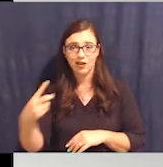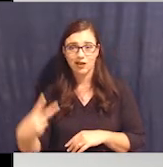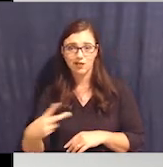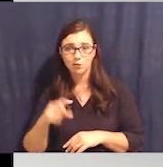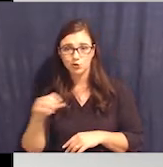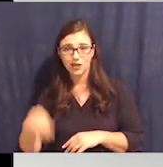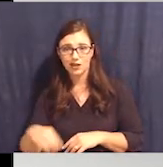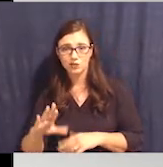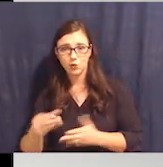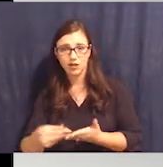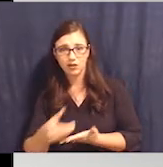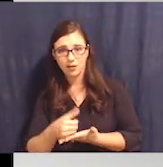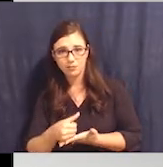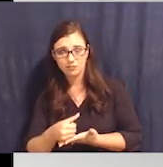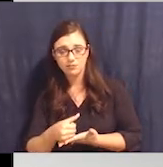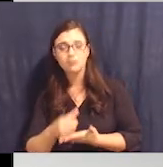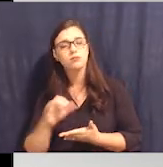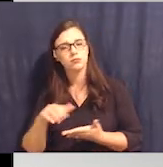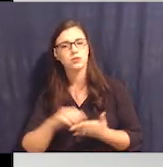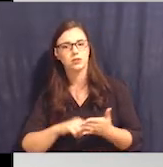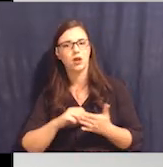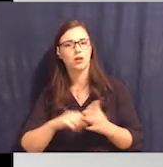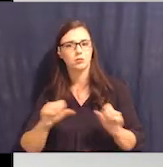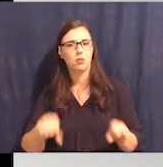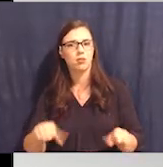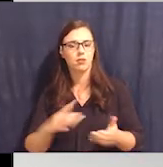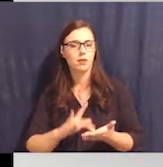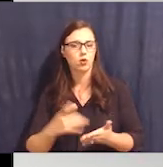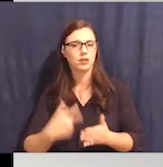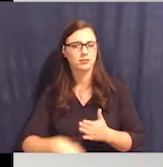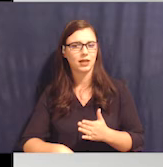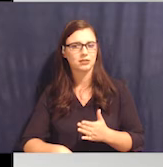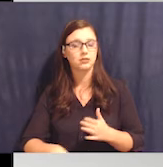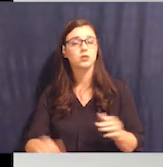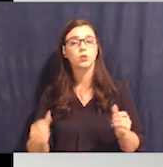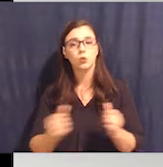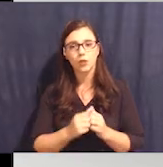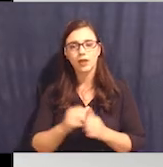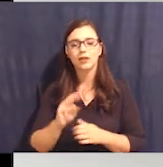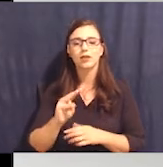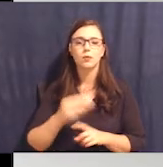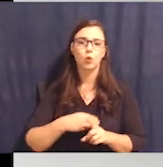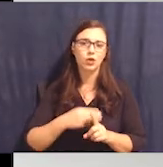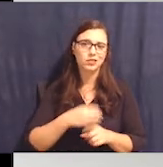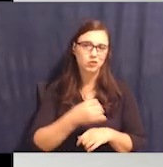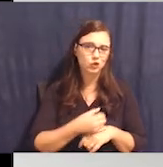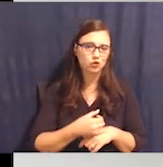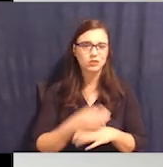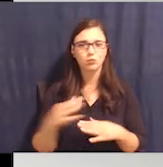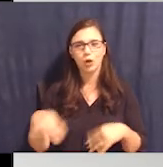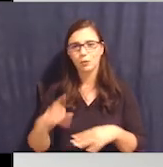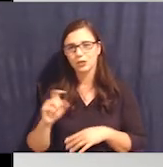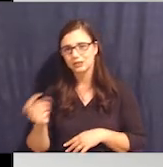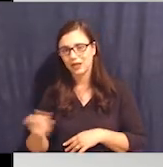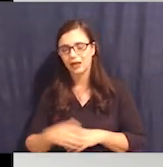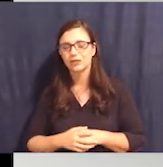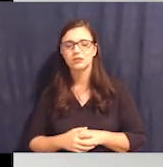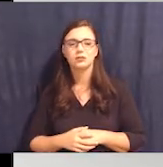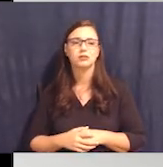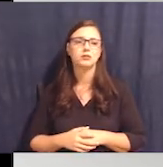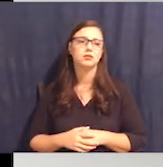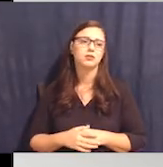over 7.5% of your income is deductible as a medical expense, along with your mortgage interest, your